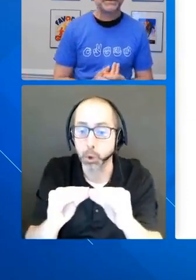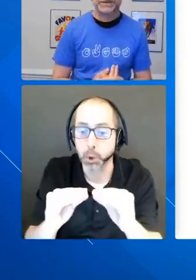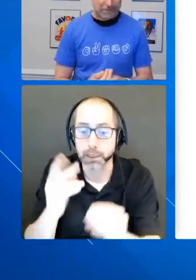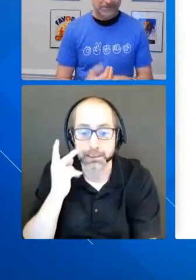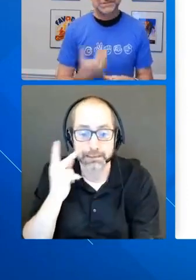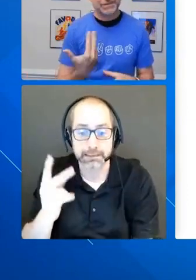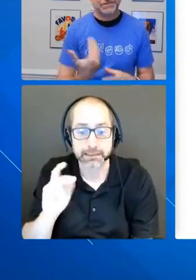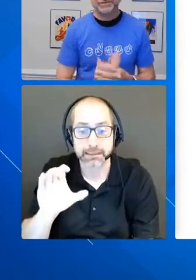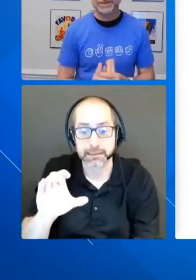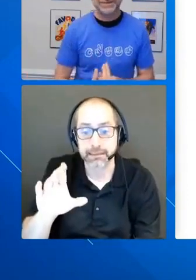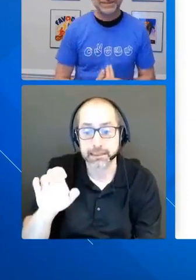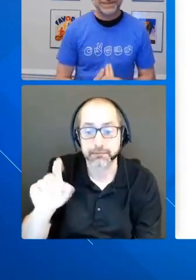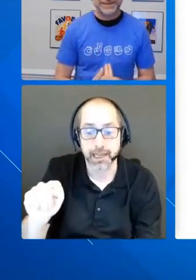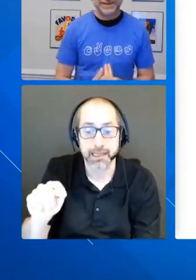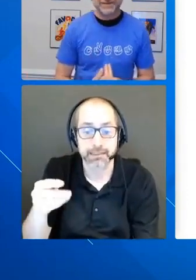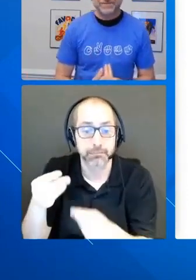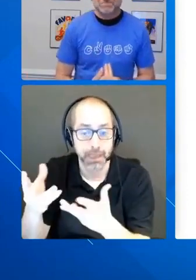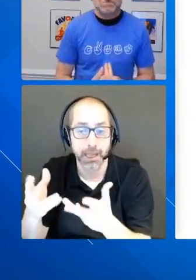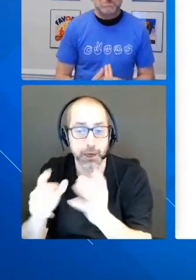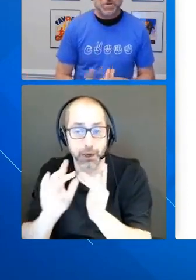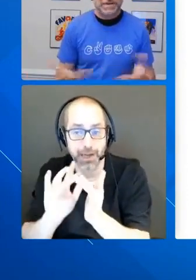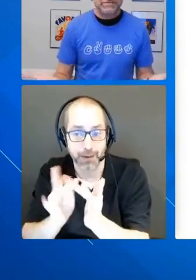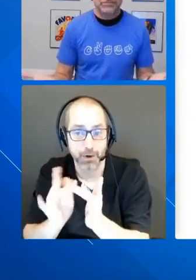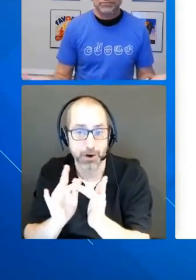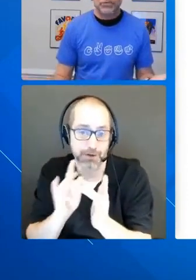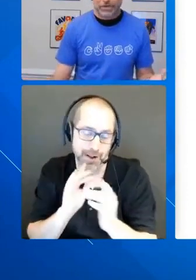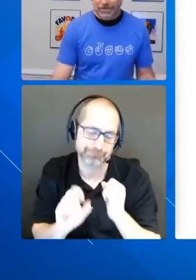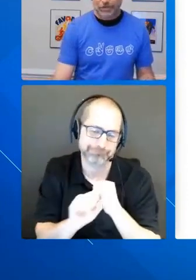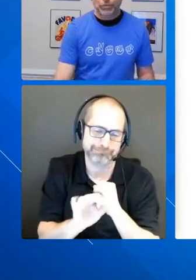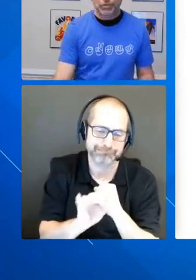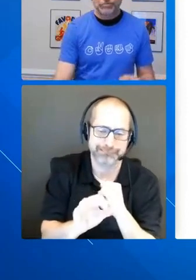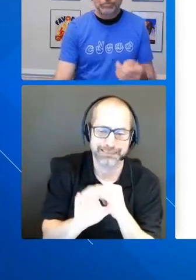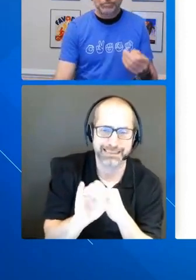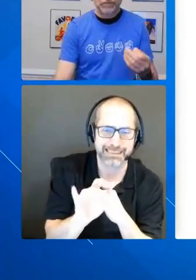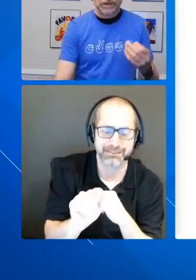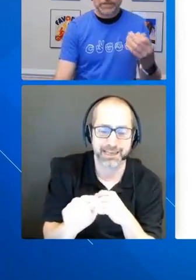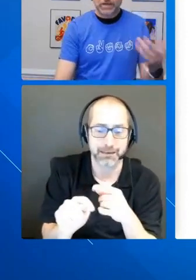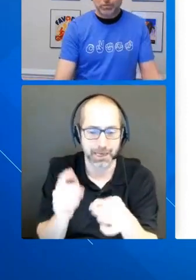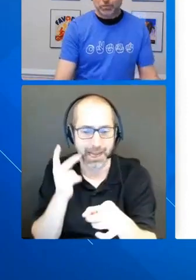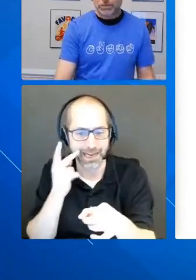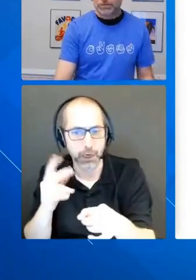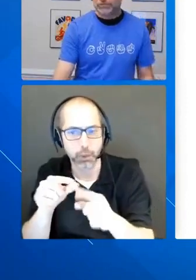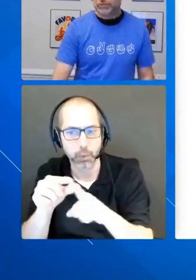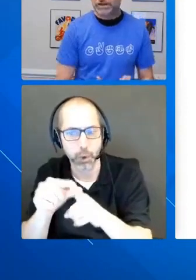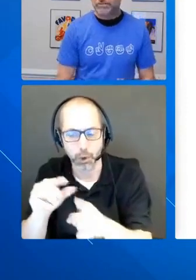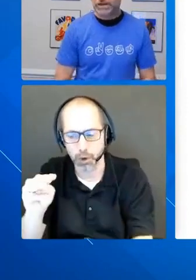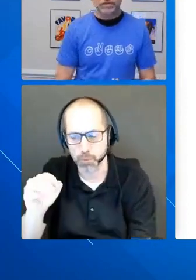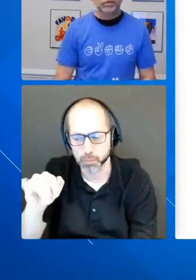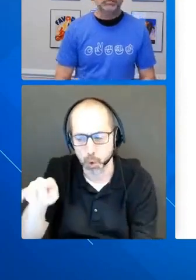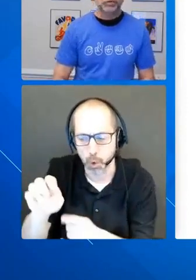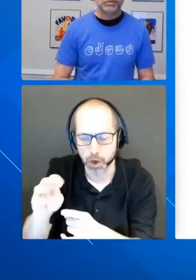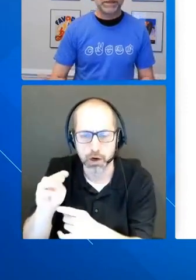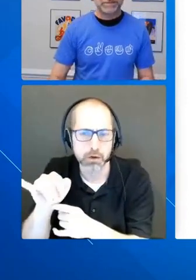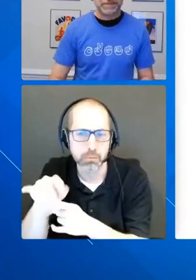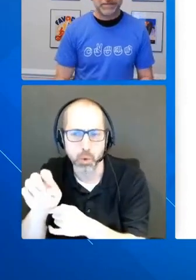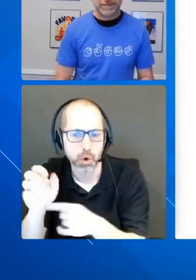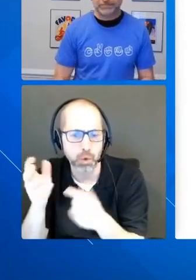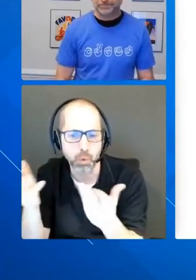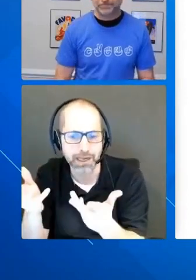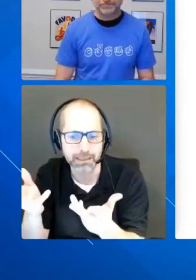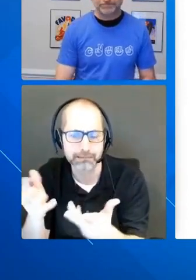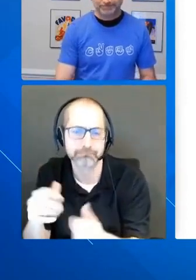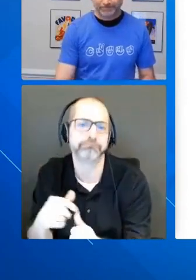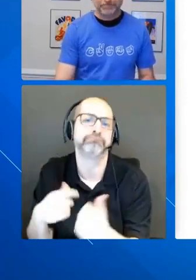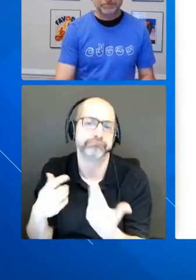Supplier Network. Shameless plug. All I hear is more. I don't know what I'm getting more of. Why not make it learn more about